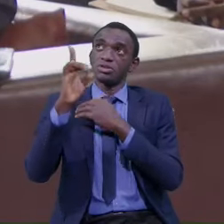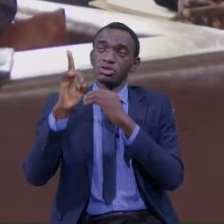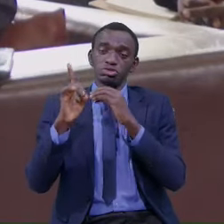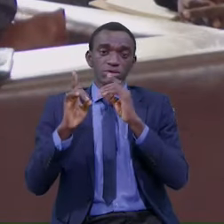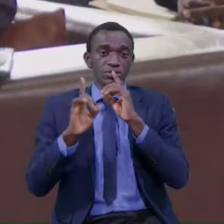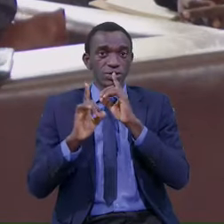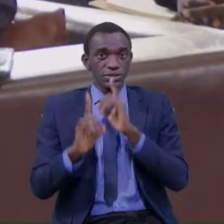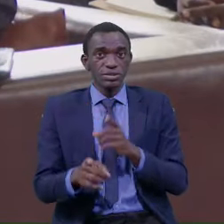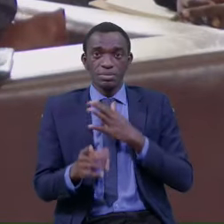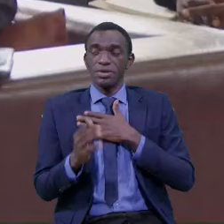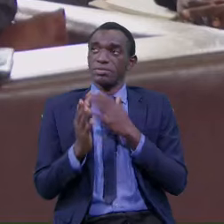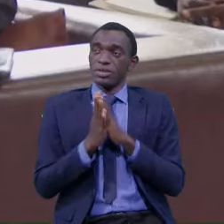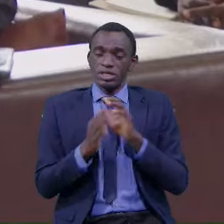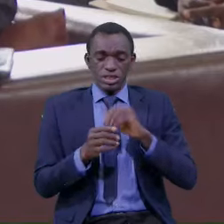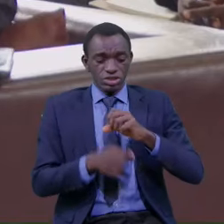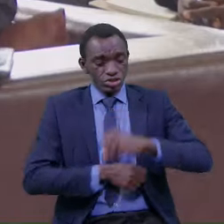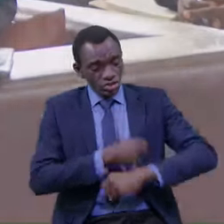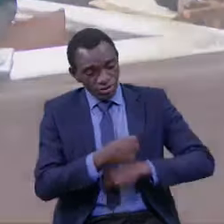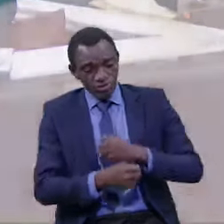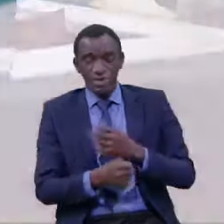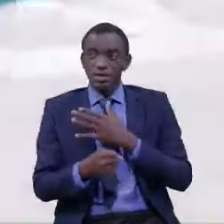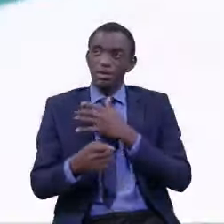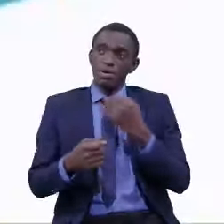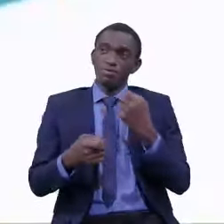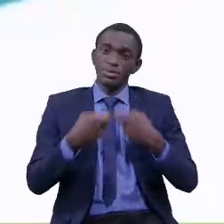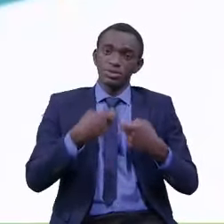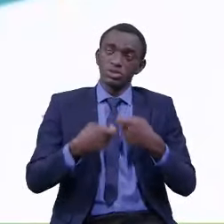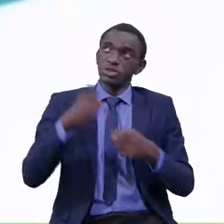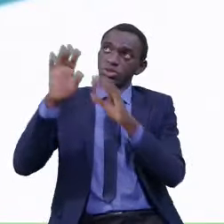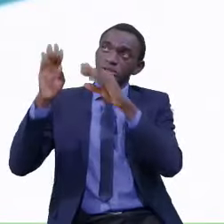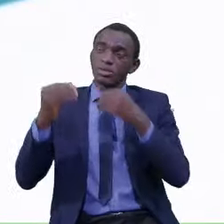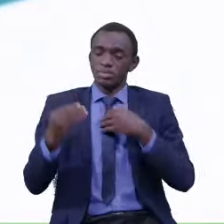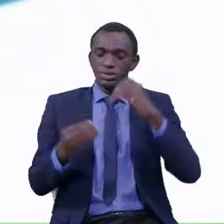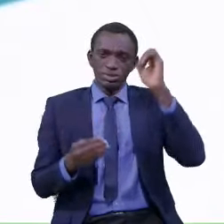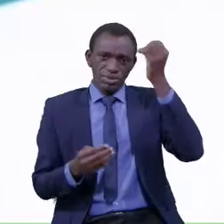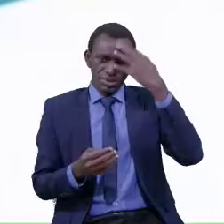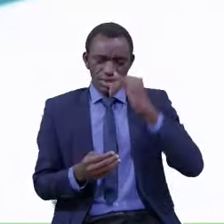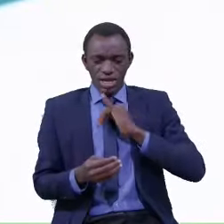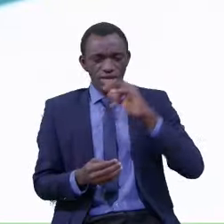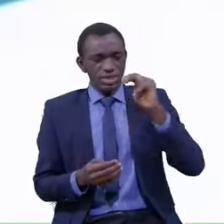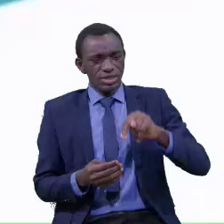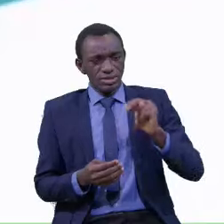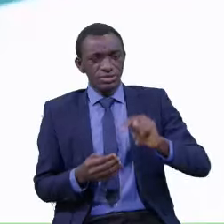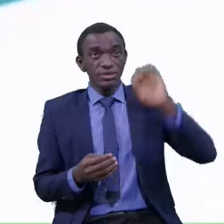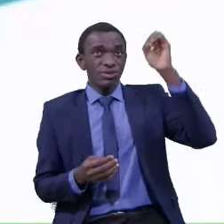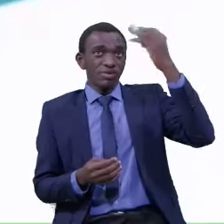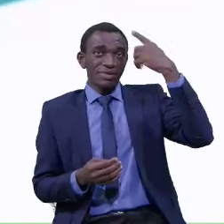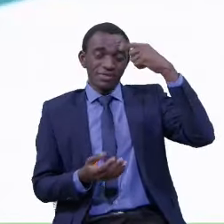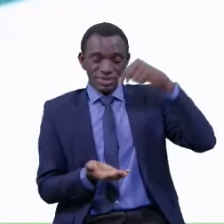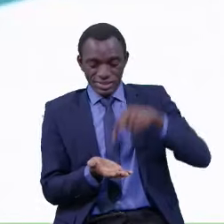of the persecution, you've given me grace. I need grace for this particular thing today.